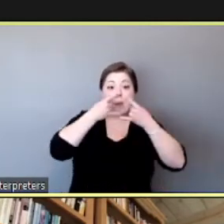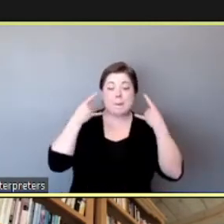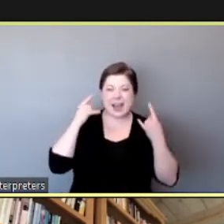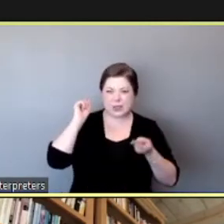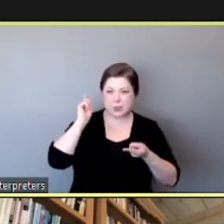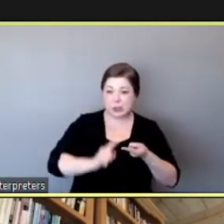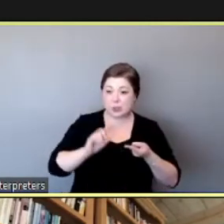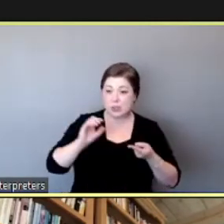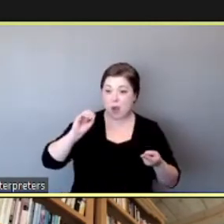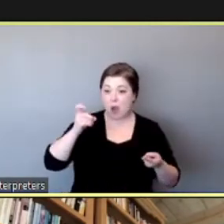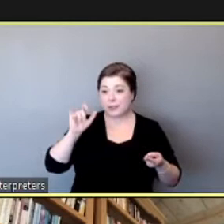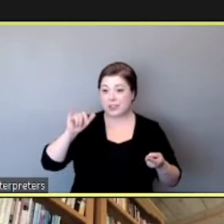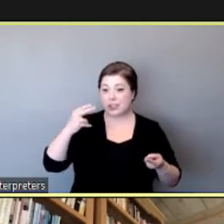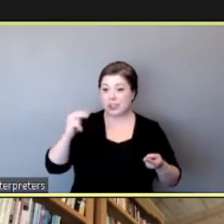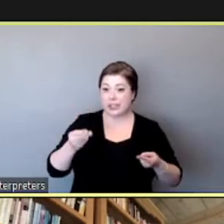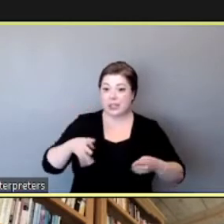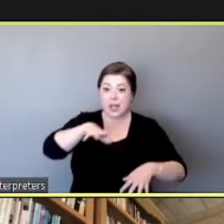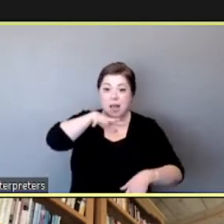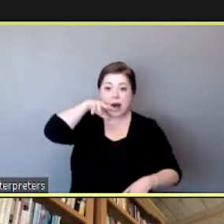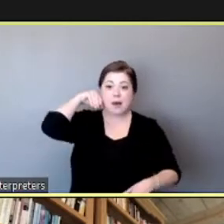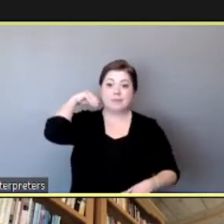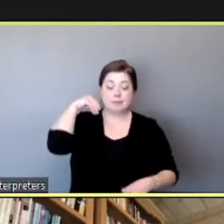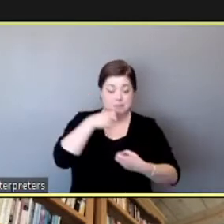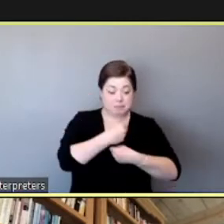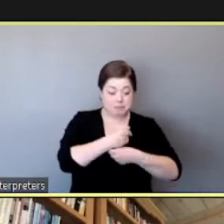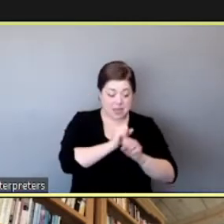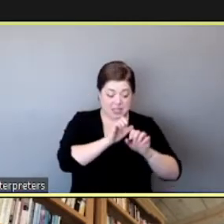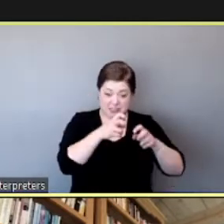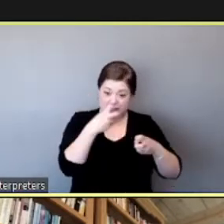intake and can make it hard for children to breathe.